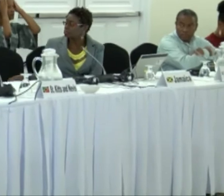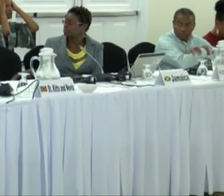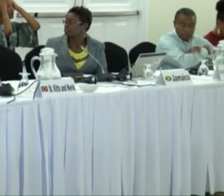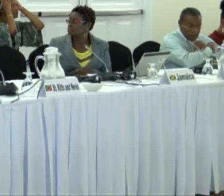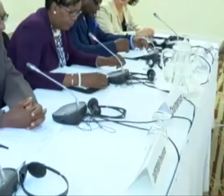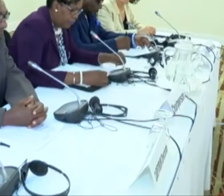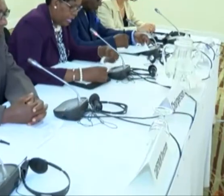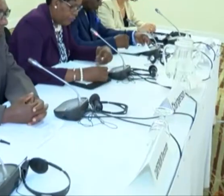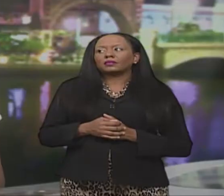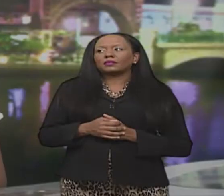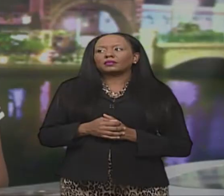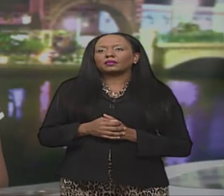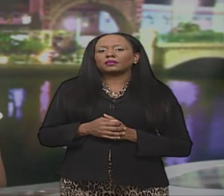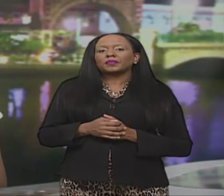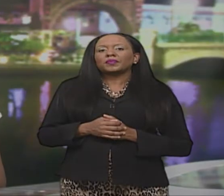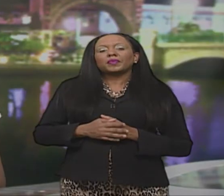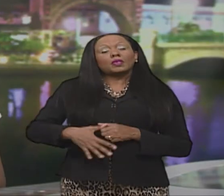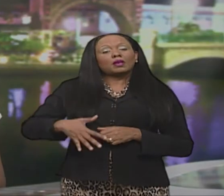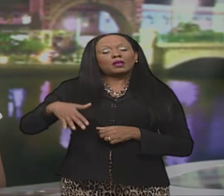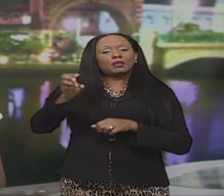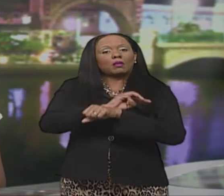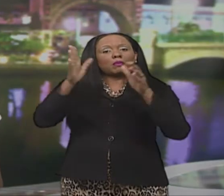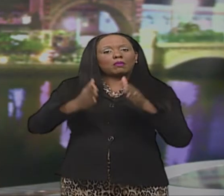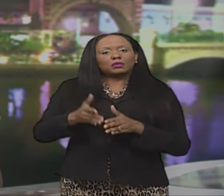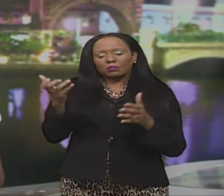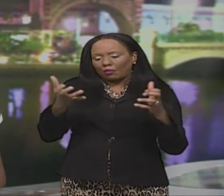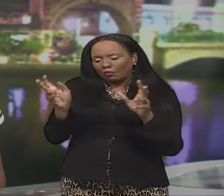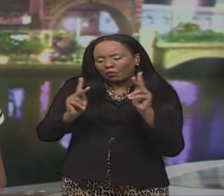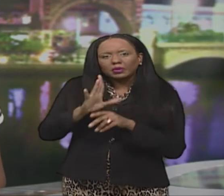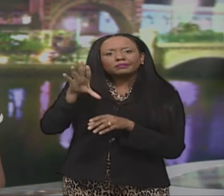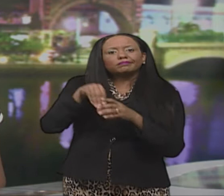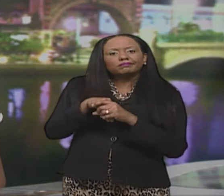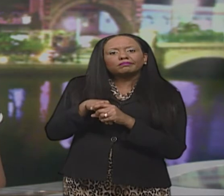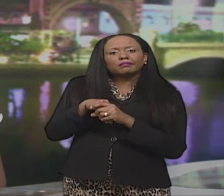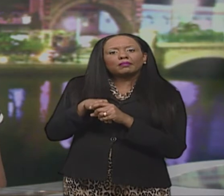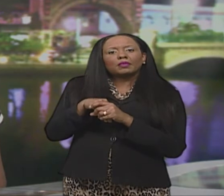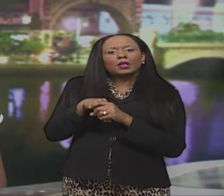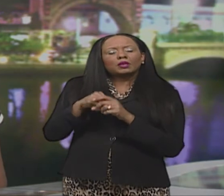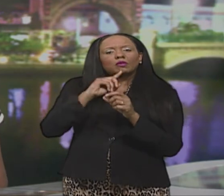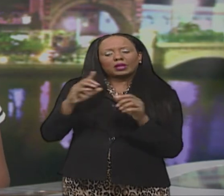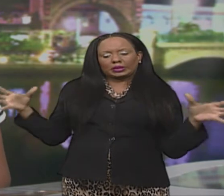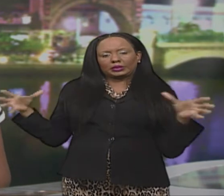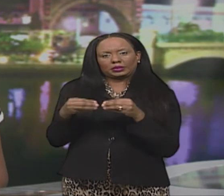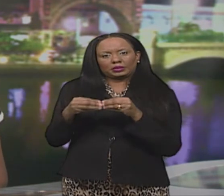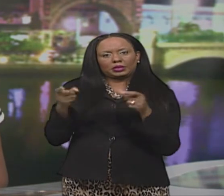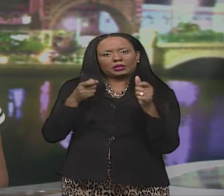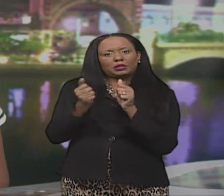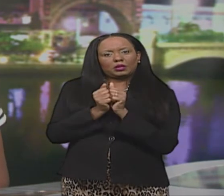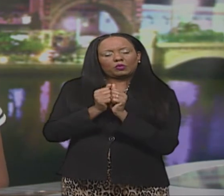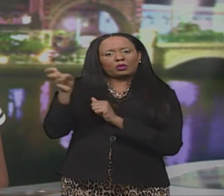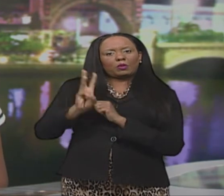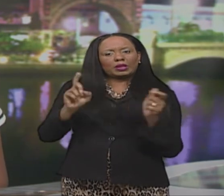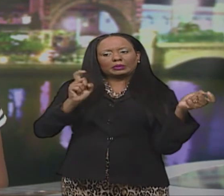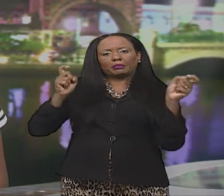help themselves and others. Mr. Blackett is also encouraging CARIFORUM countries to come together to tackle the effects of